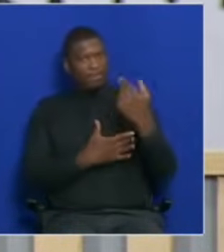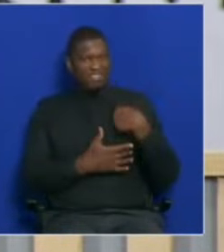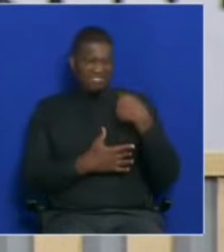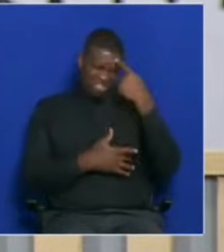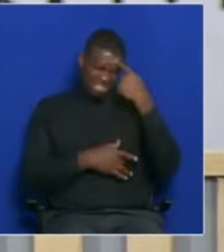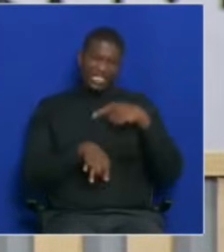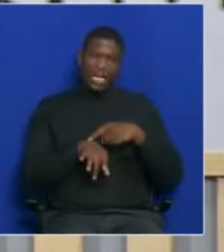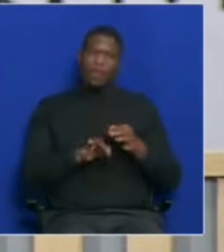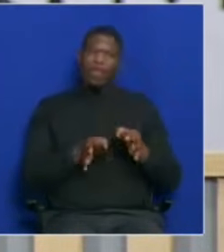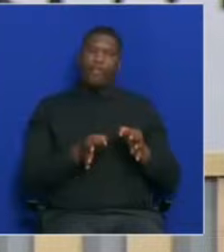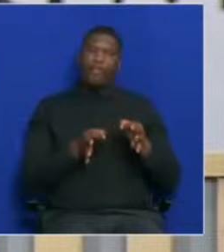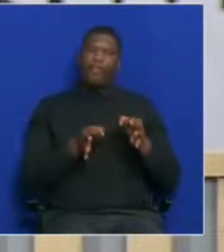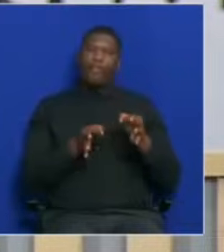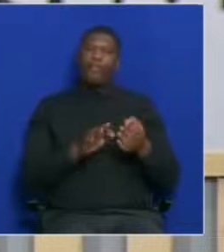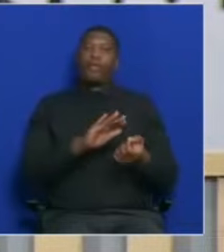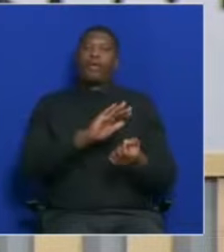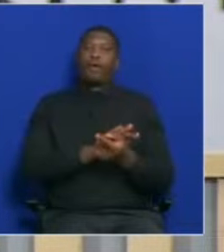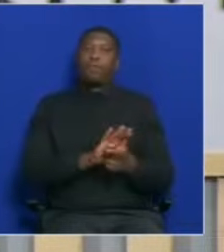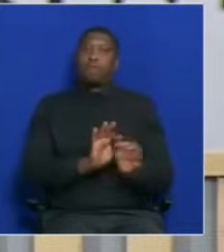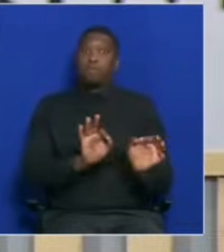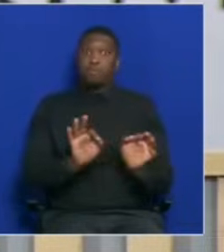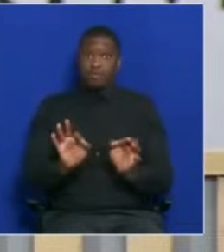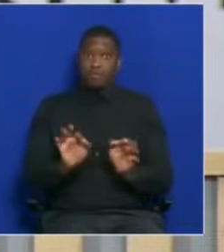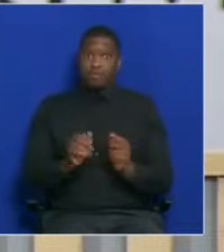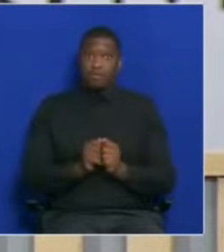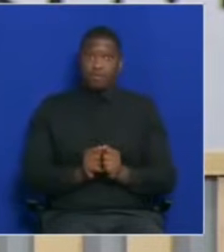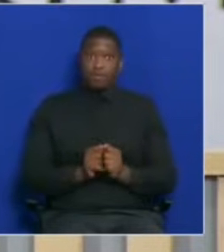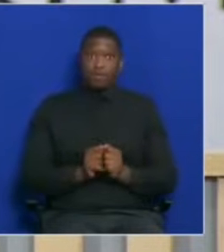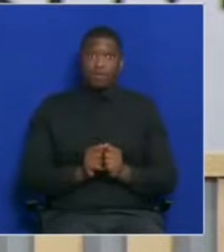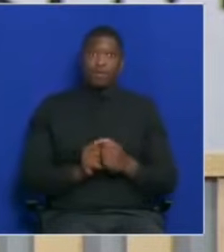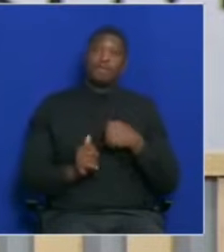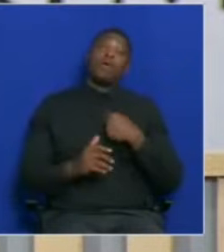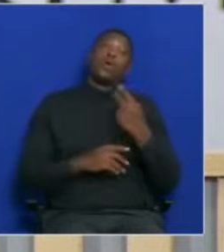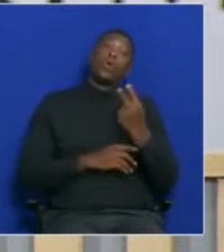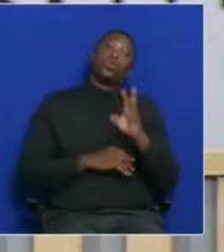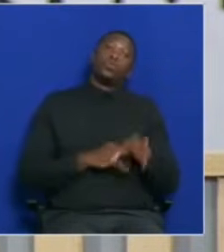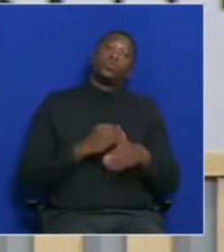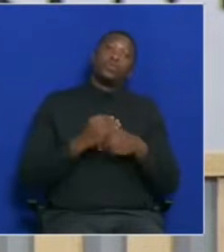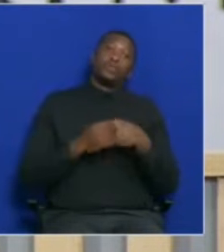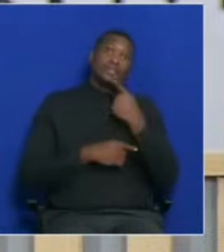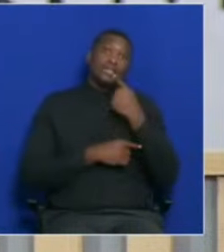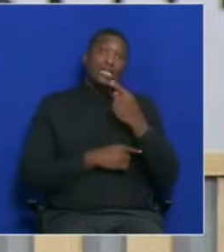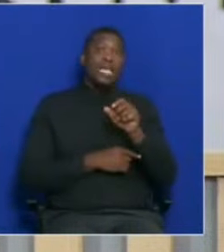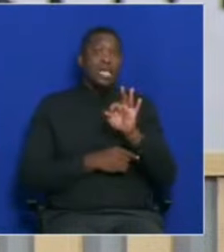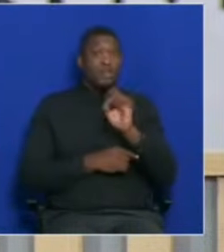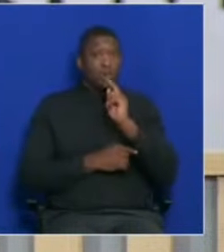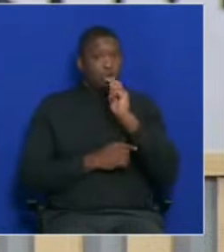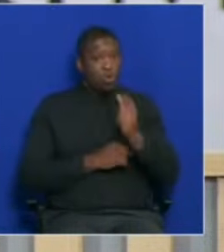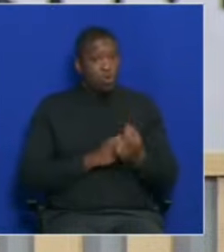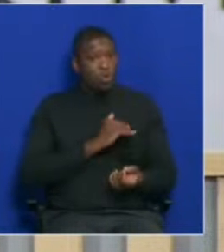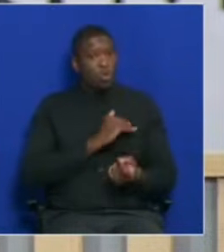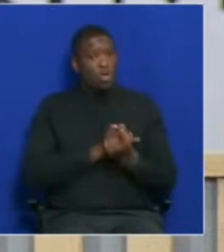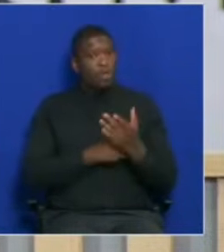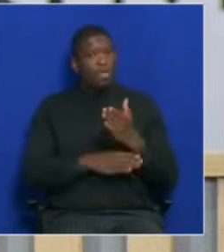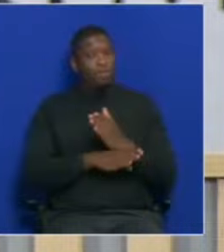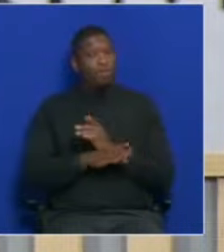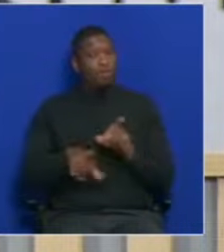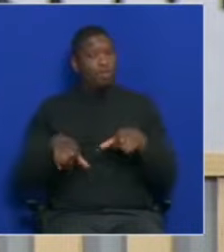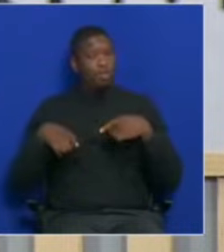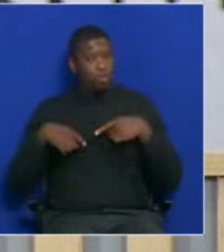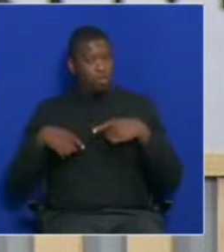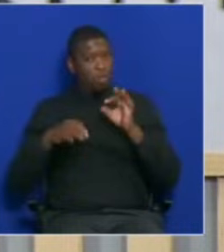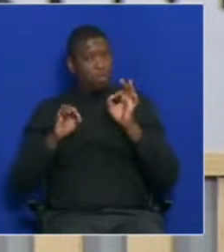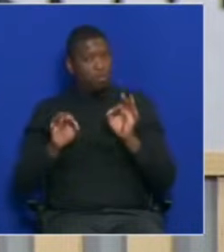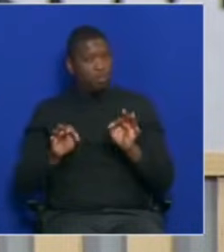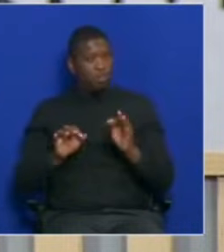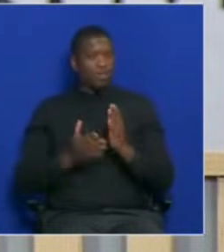implemented. I would venture to say that had it been in place much earlier, some of these